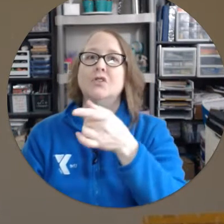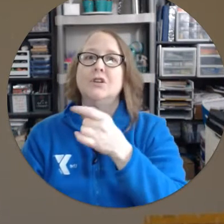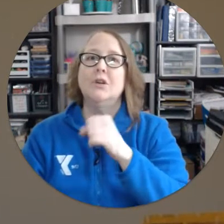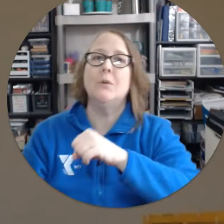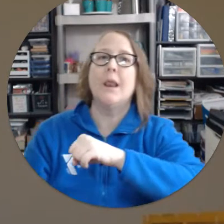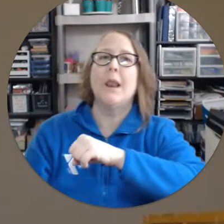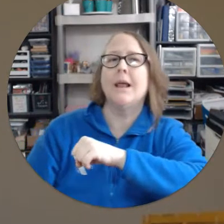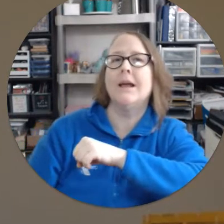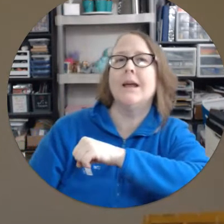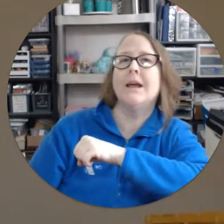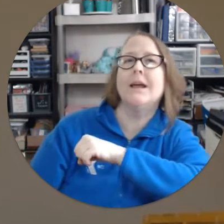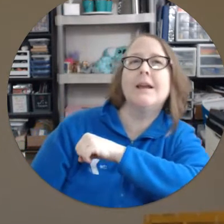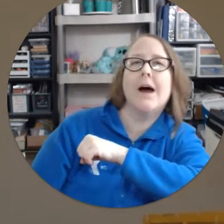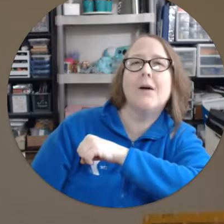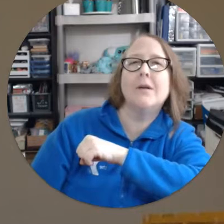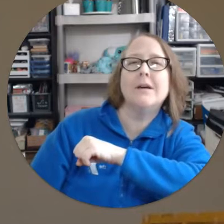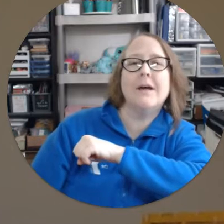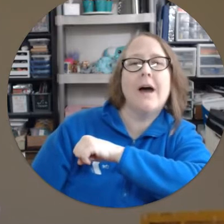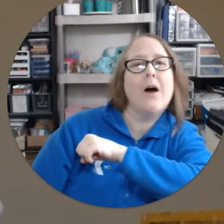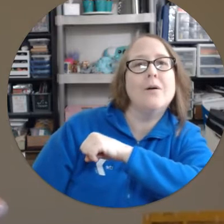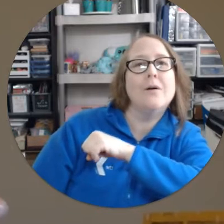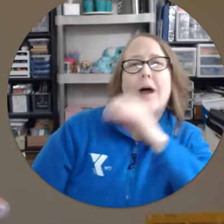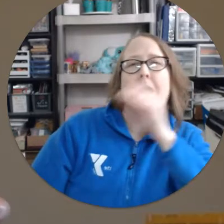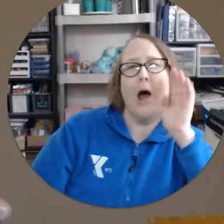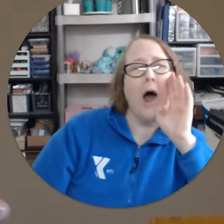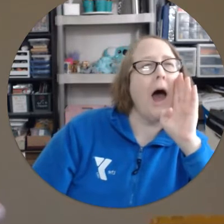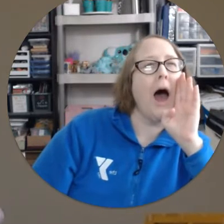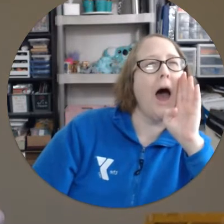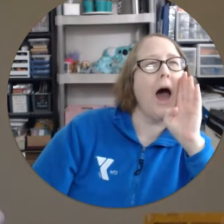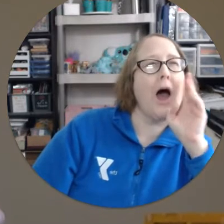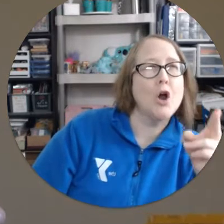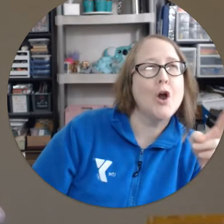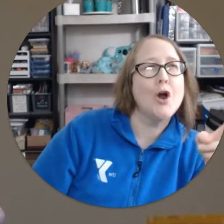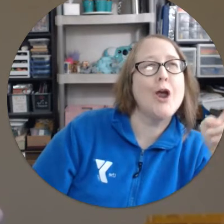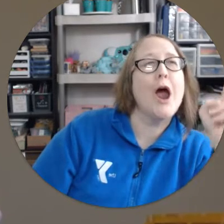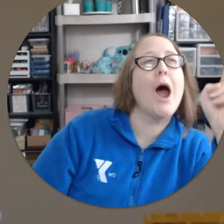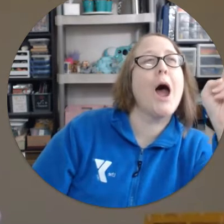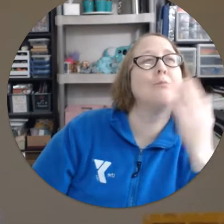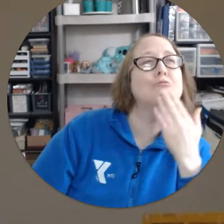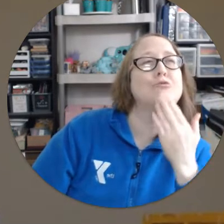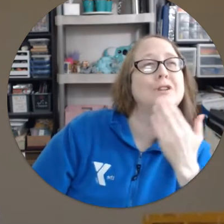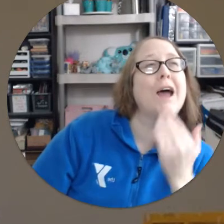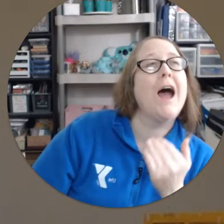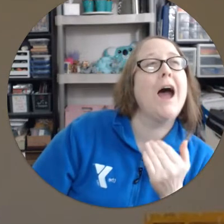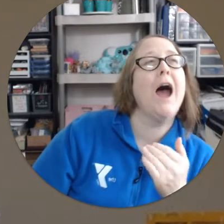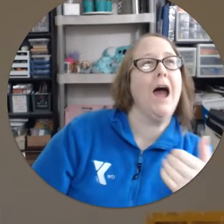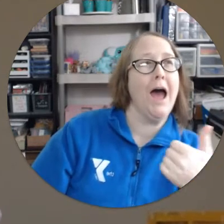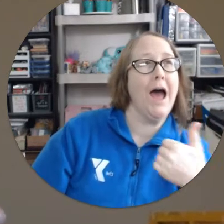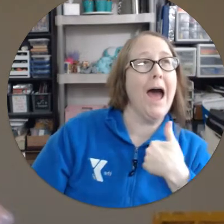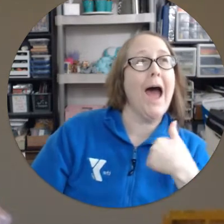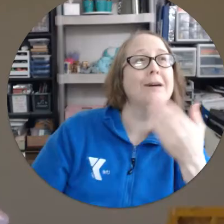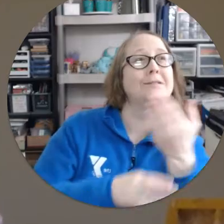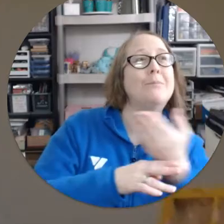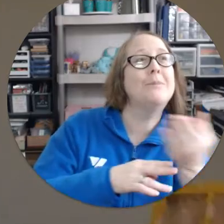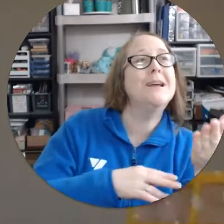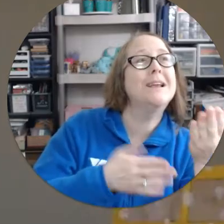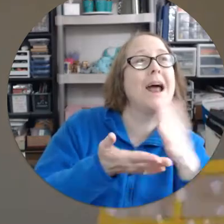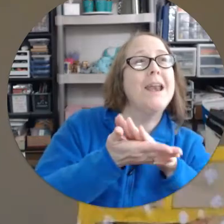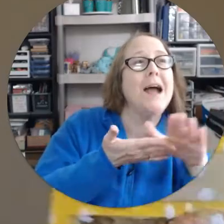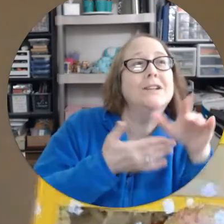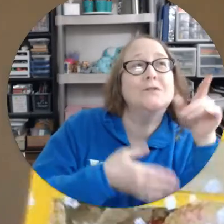out way up to call, "Hurry up, pussycat, I've got something nice for